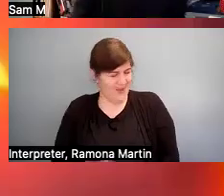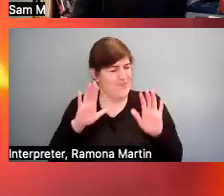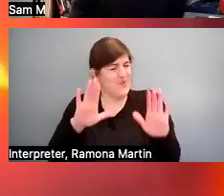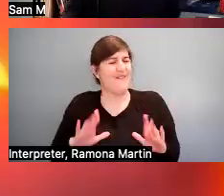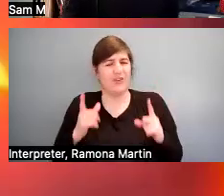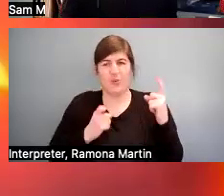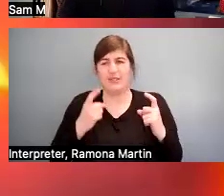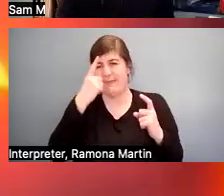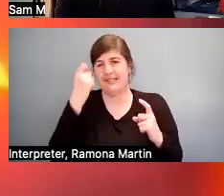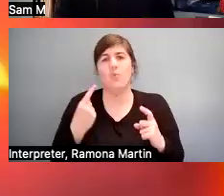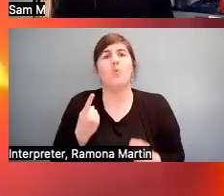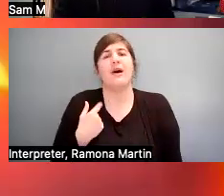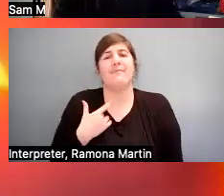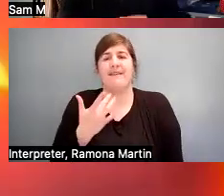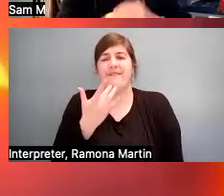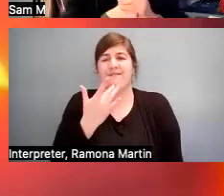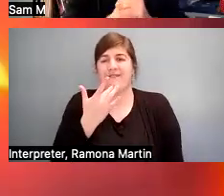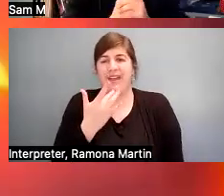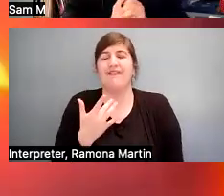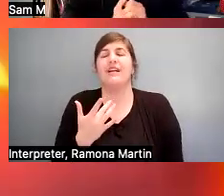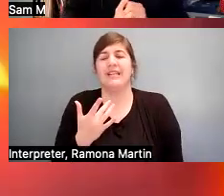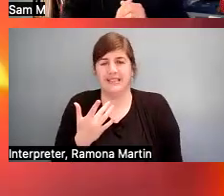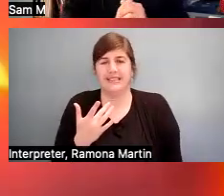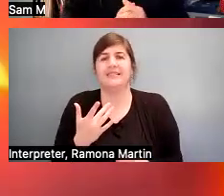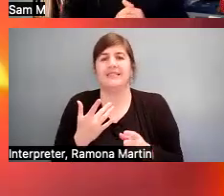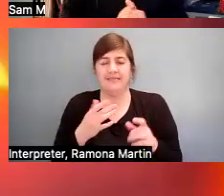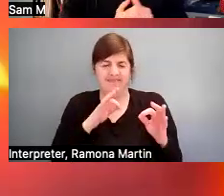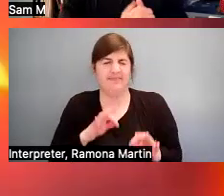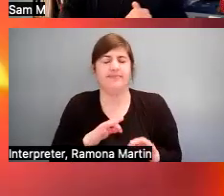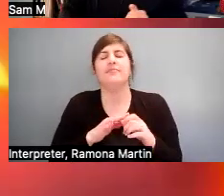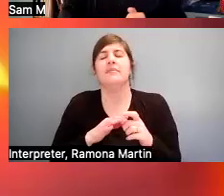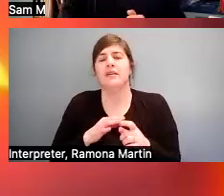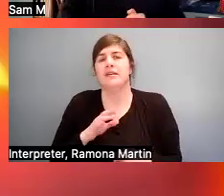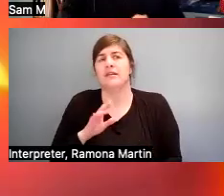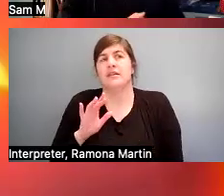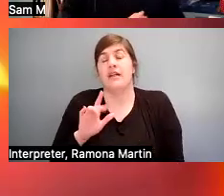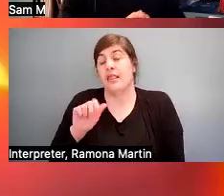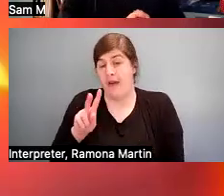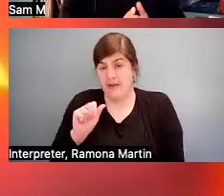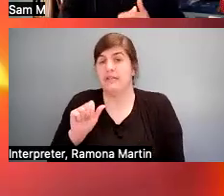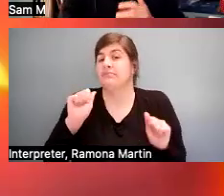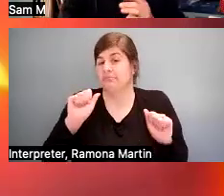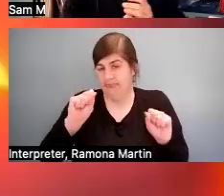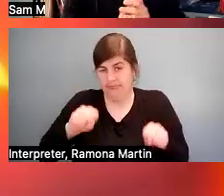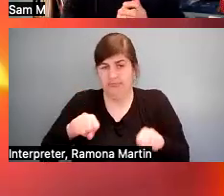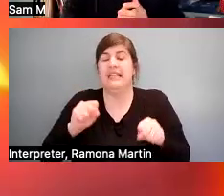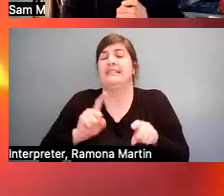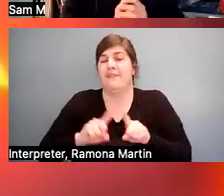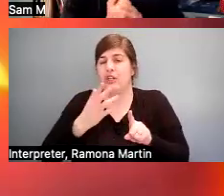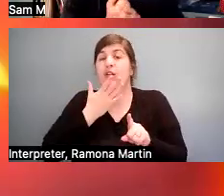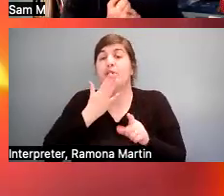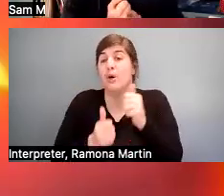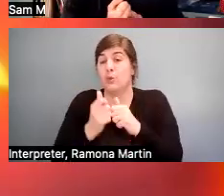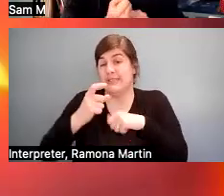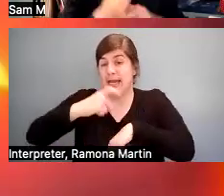it hits one of my favorite volcanoes on the planet. So, lava can absolutely come in different colors. Most of the time, the color